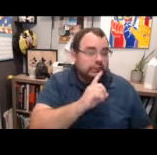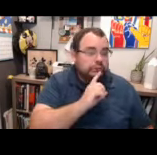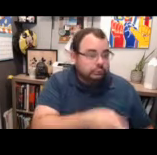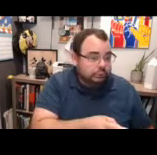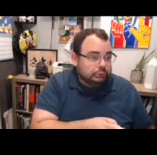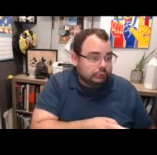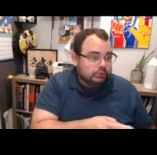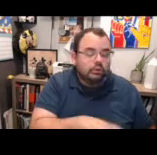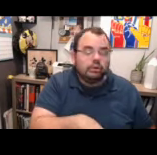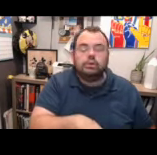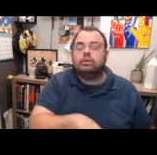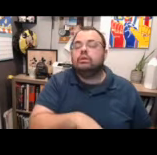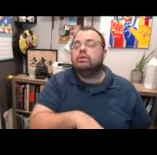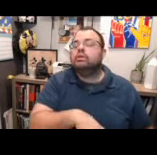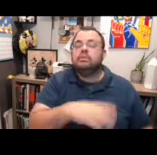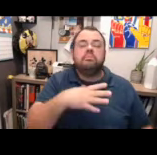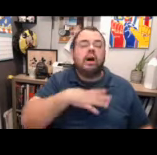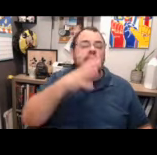That's what they tell them. It's true.